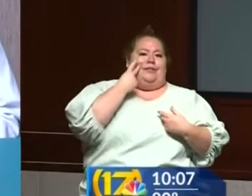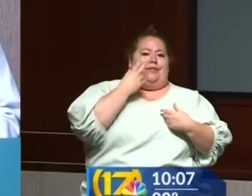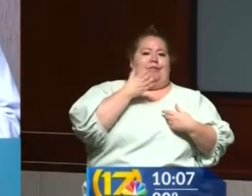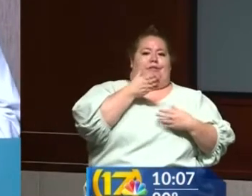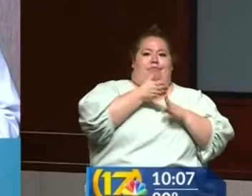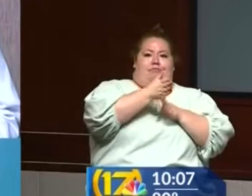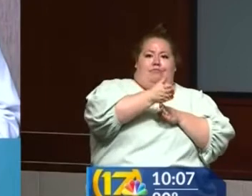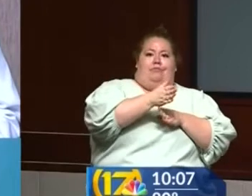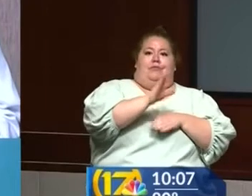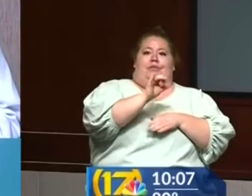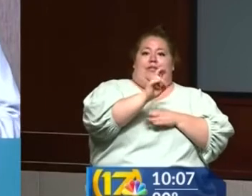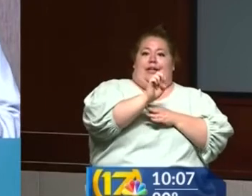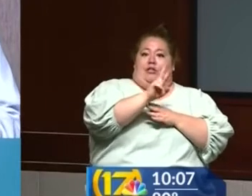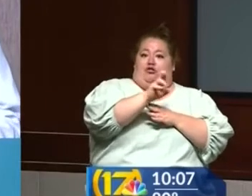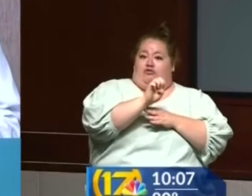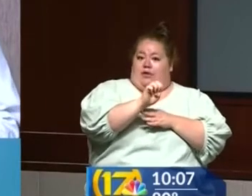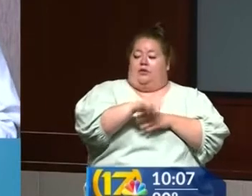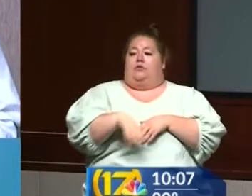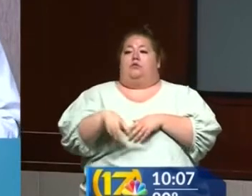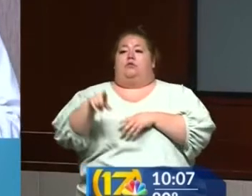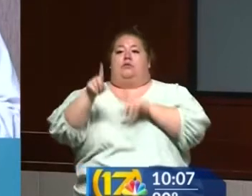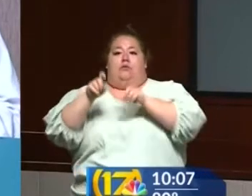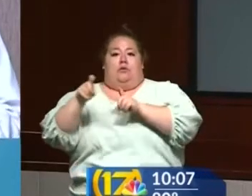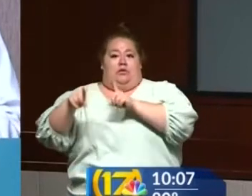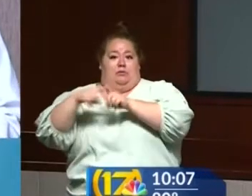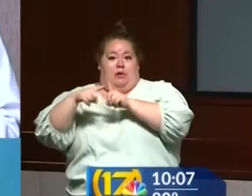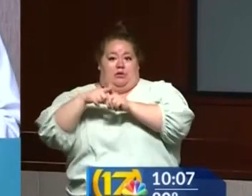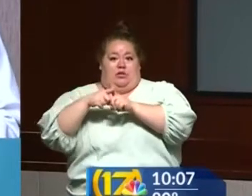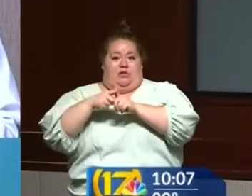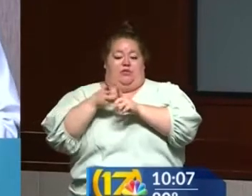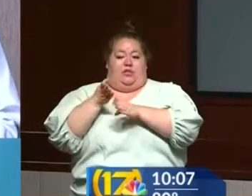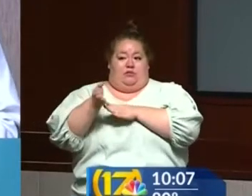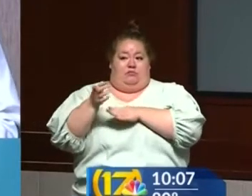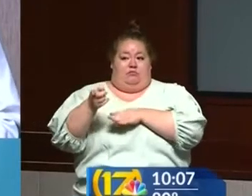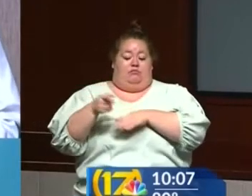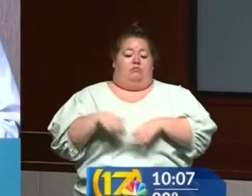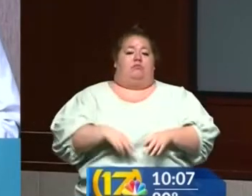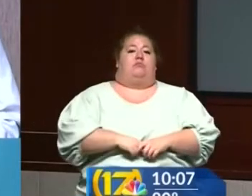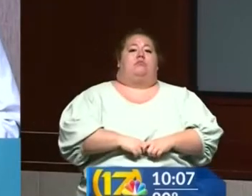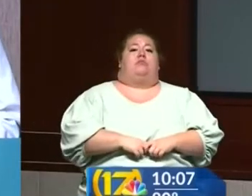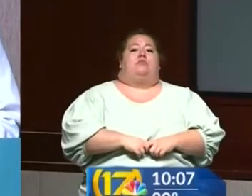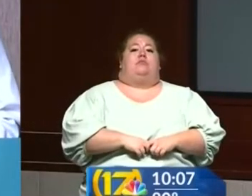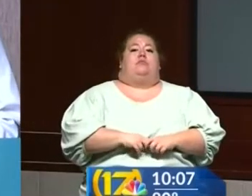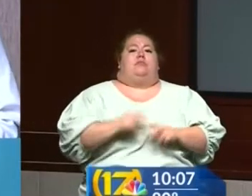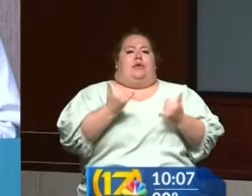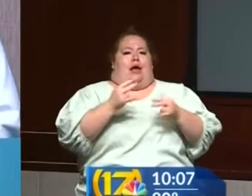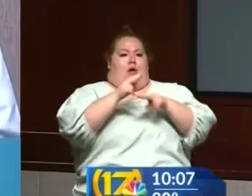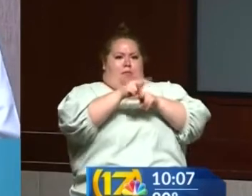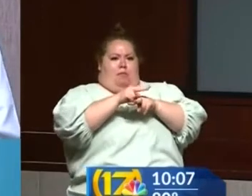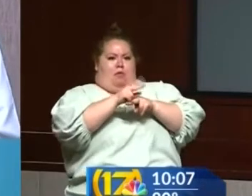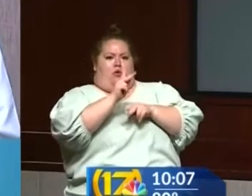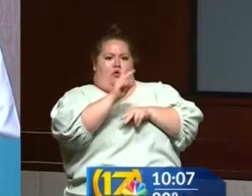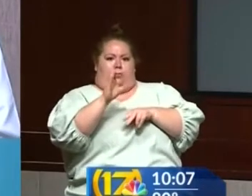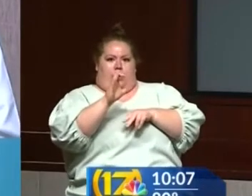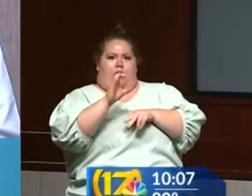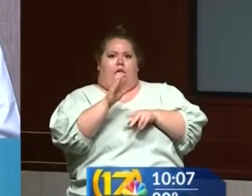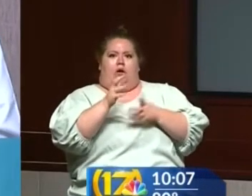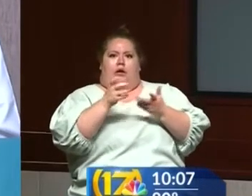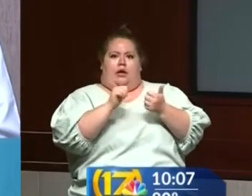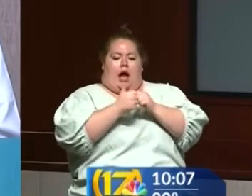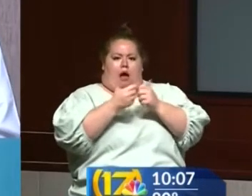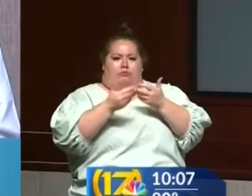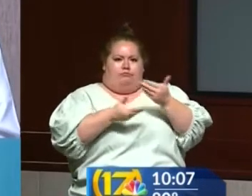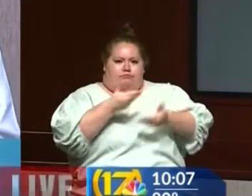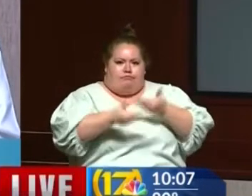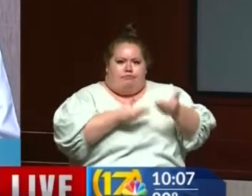to determine how the counties, and in particular Kern County, is doing in our efforts to